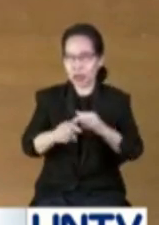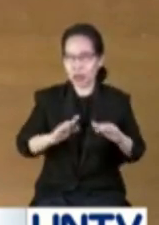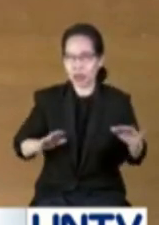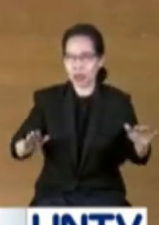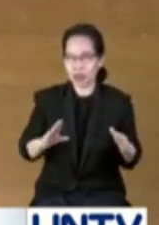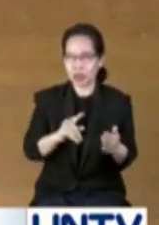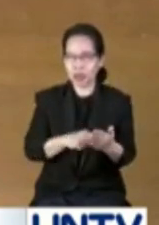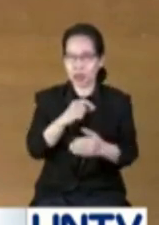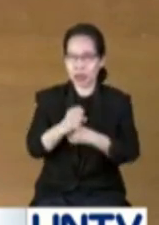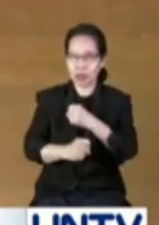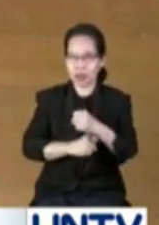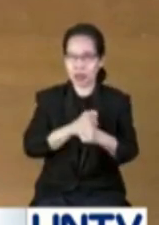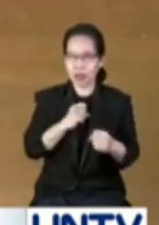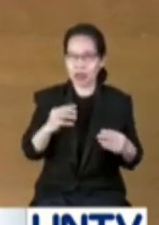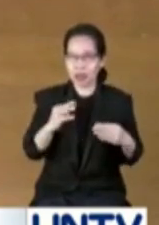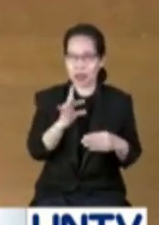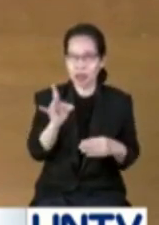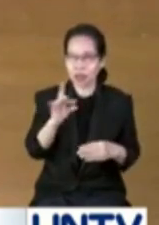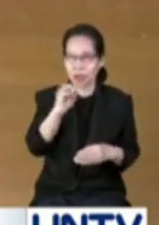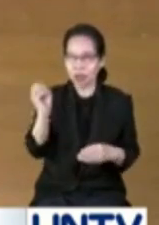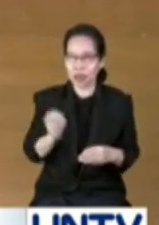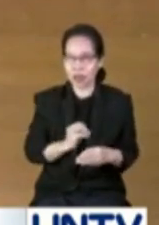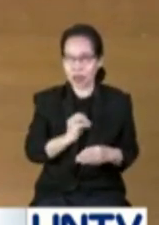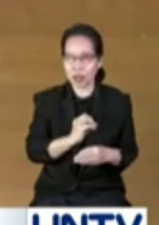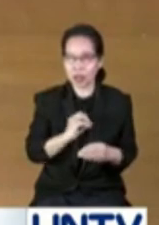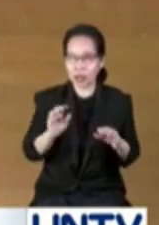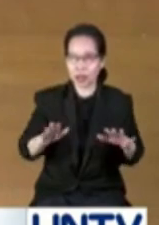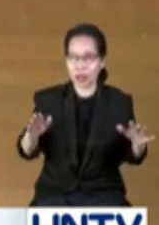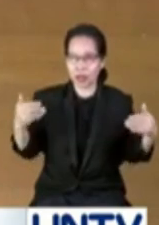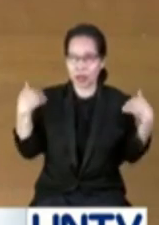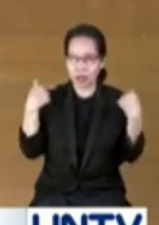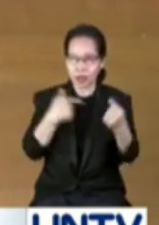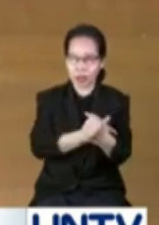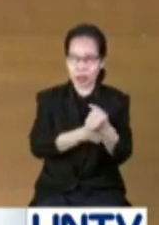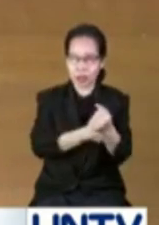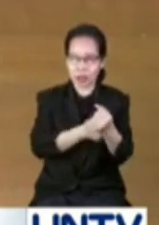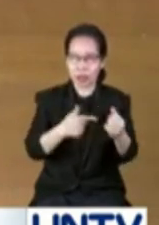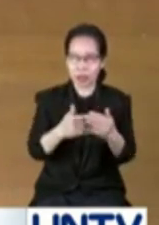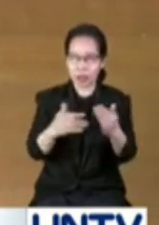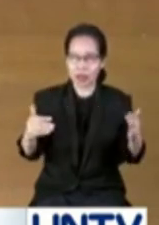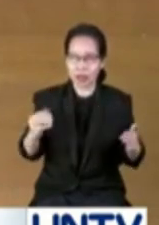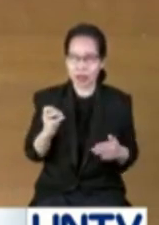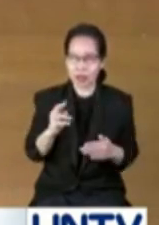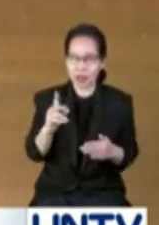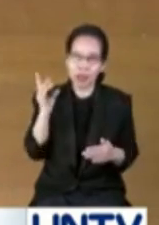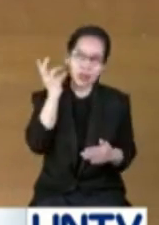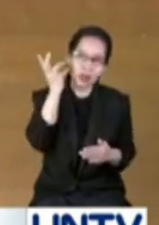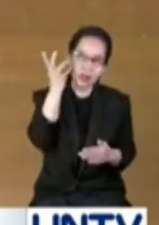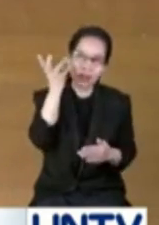more than 80% of our eligible children have been vaccinated against measles, rubella, and polio.